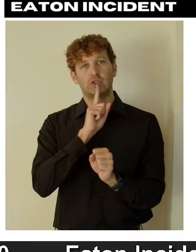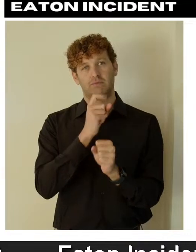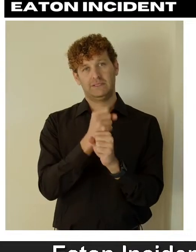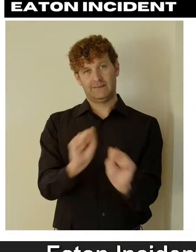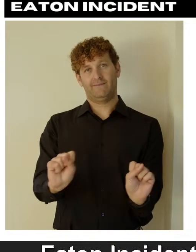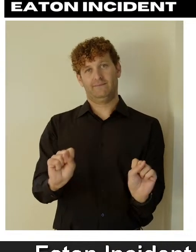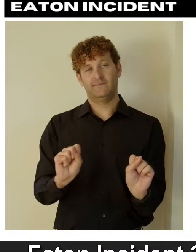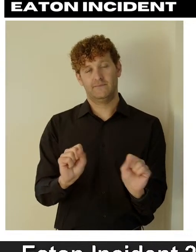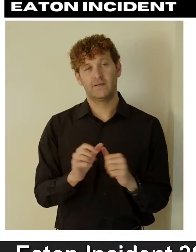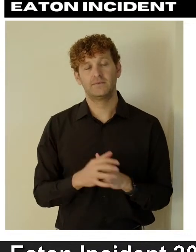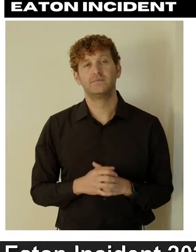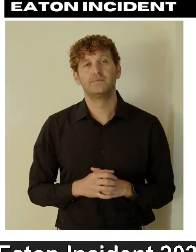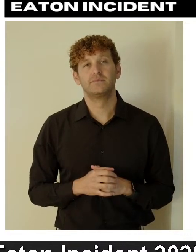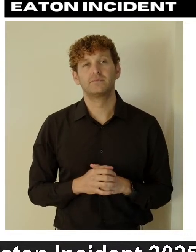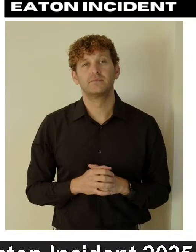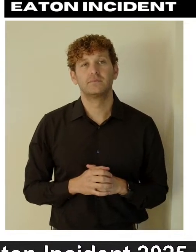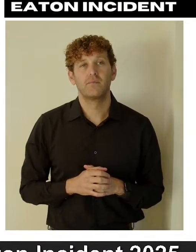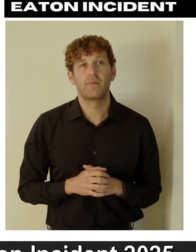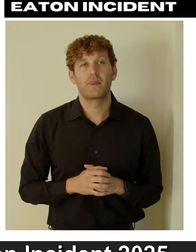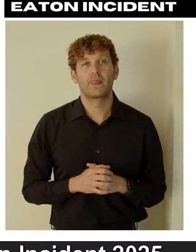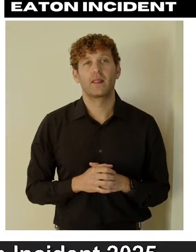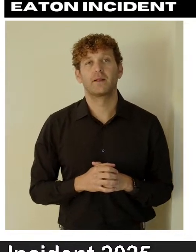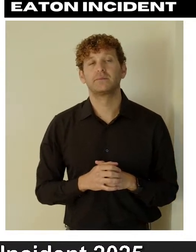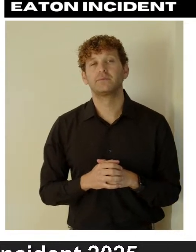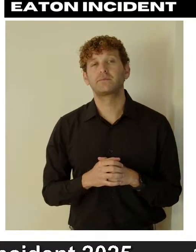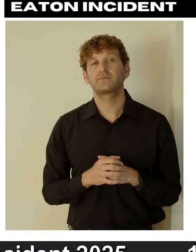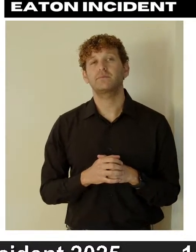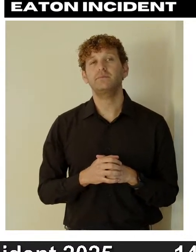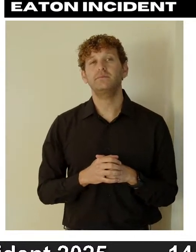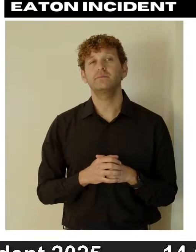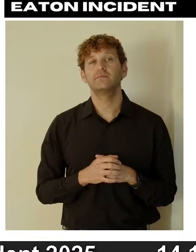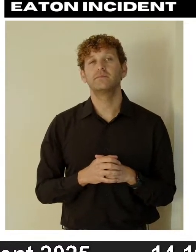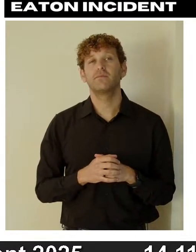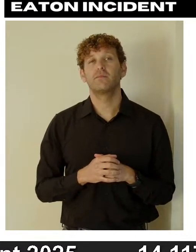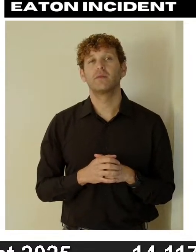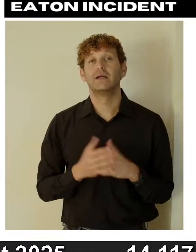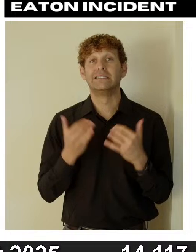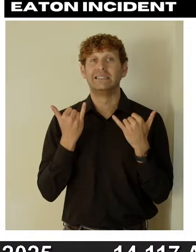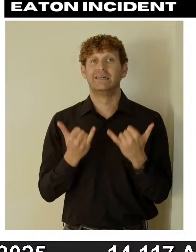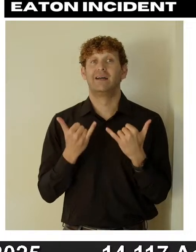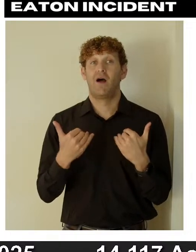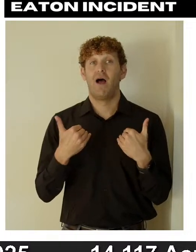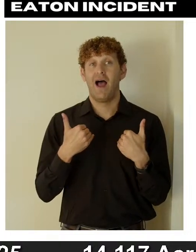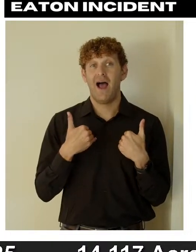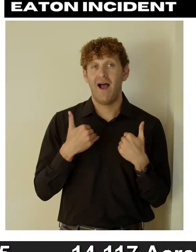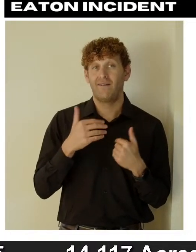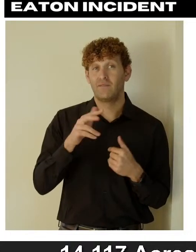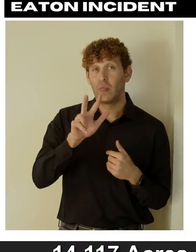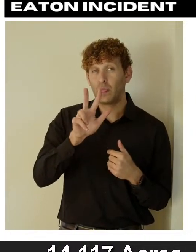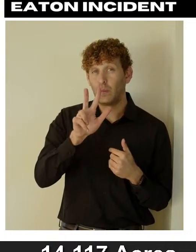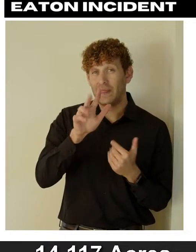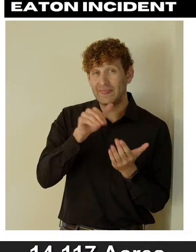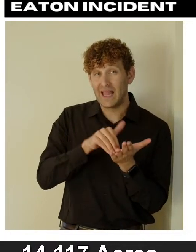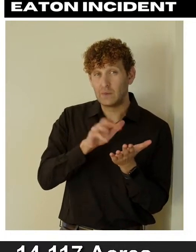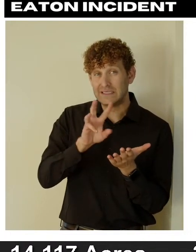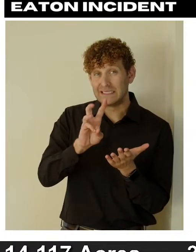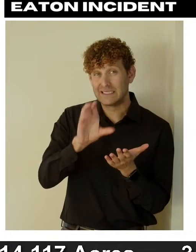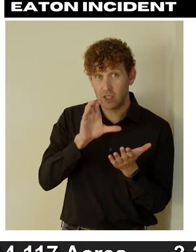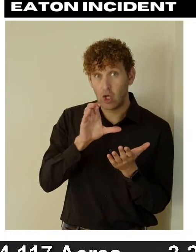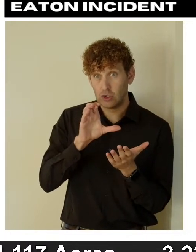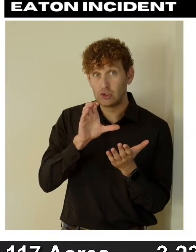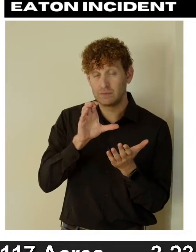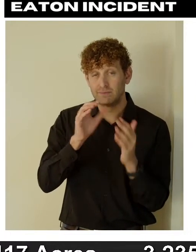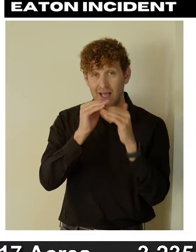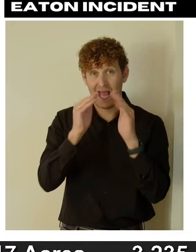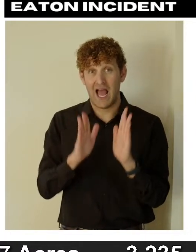As of today, we have around over 3,600 properties that have been searched. Just yesterday, there